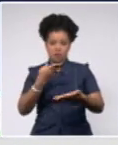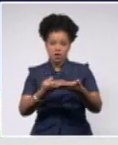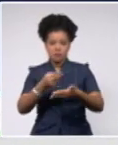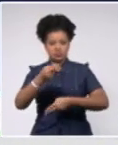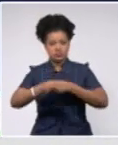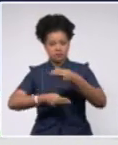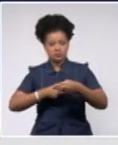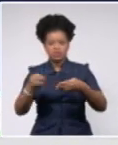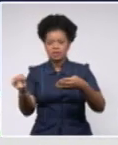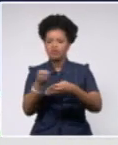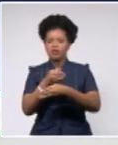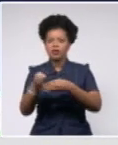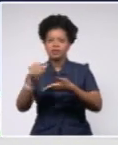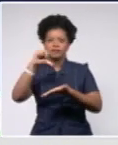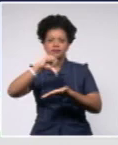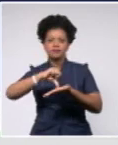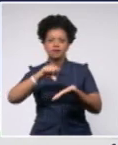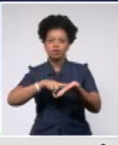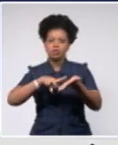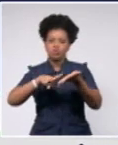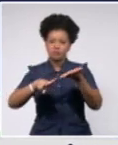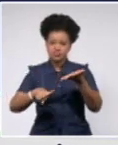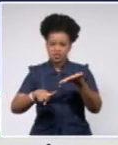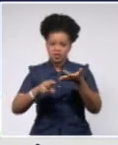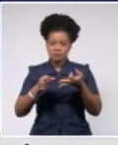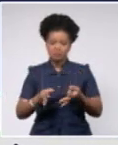494 in the Hermanos Almaheras Hospital,